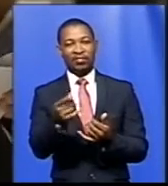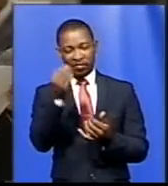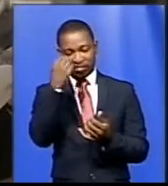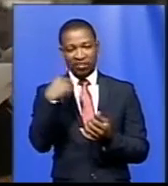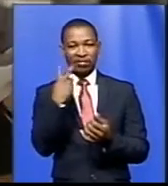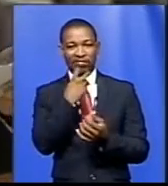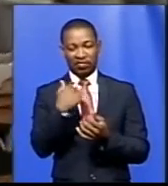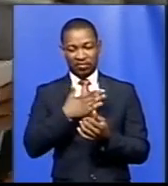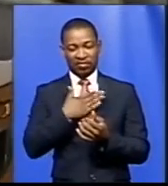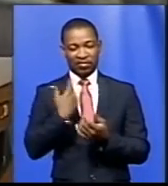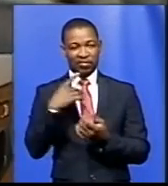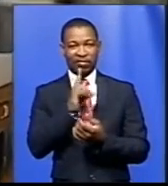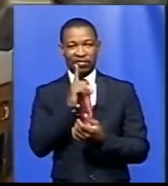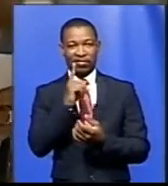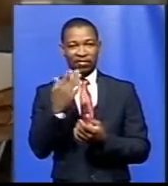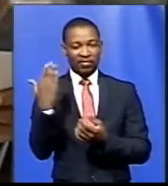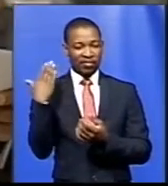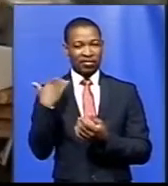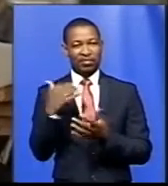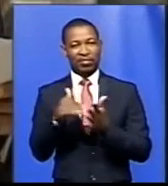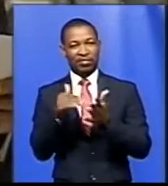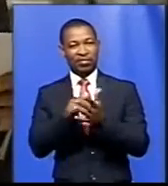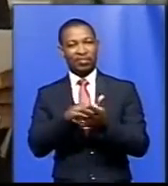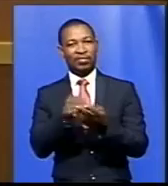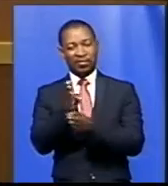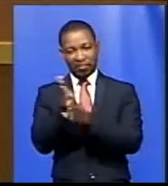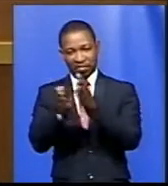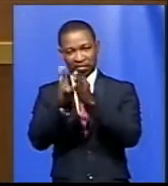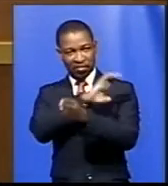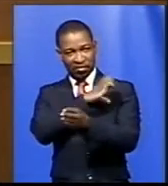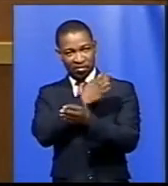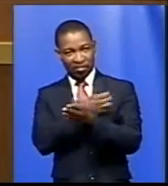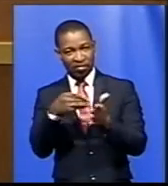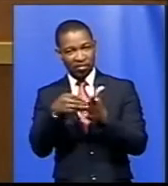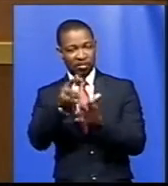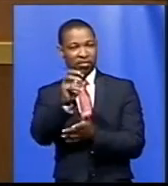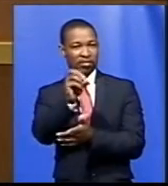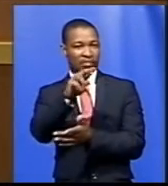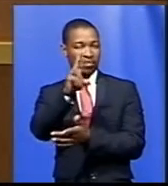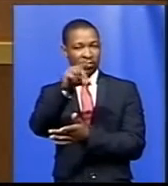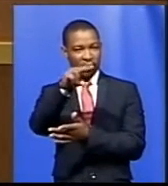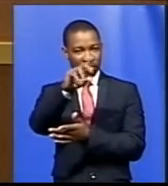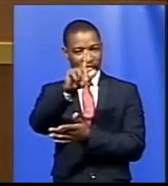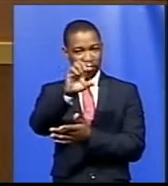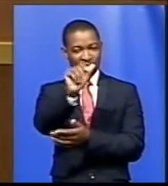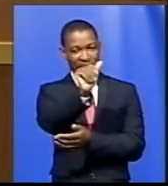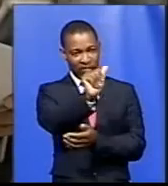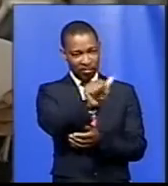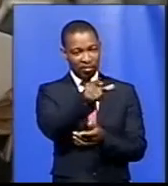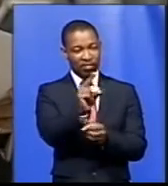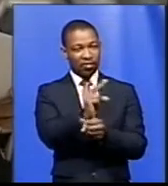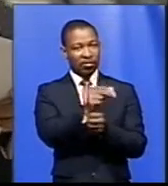speech. The major energy infrastructure projects include Murupule A Power Station rehabilitation at